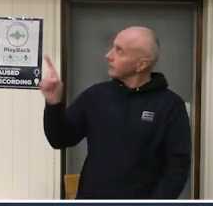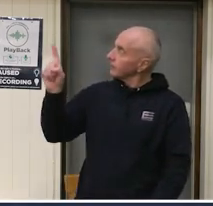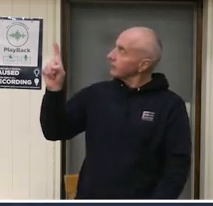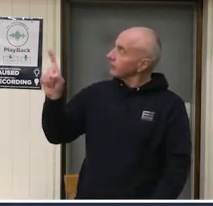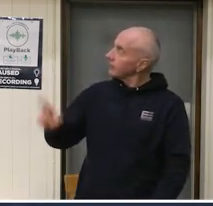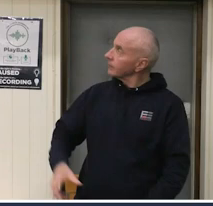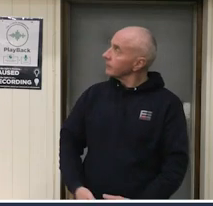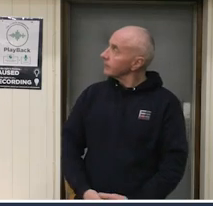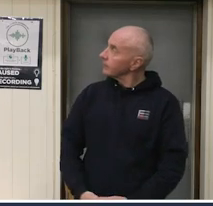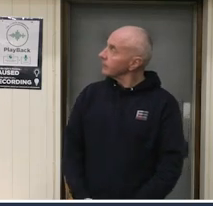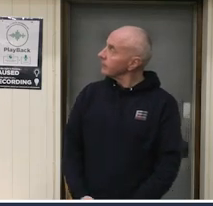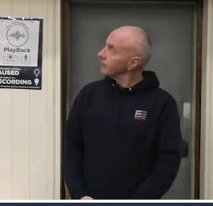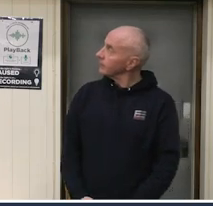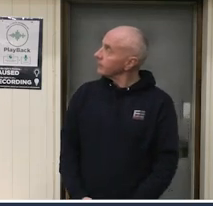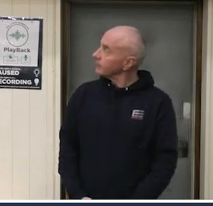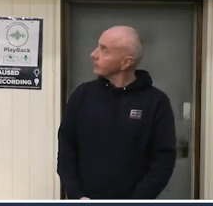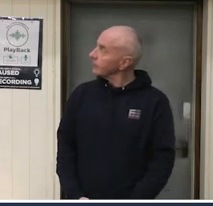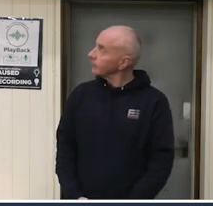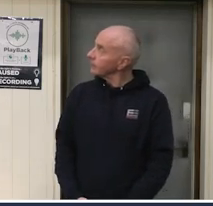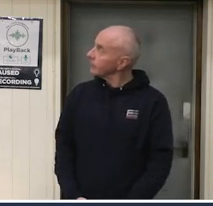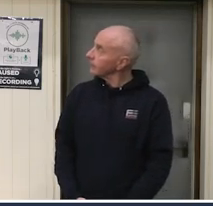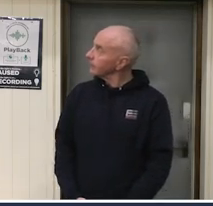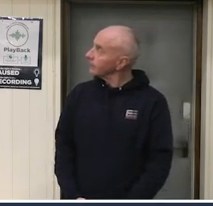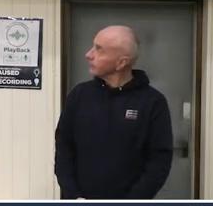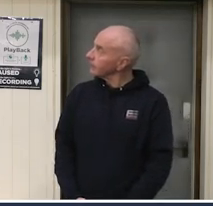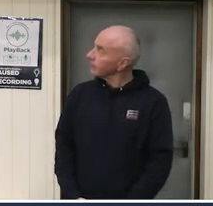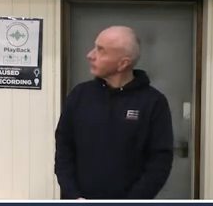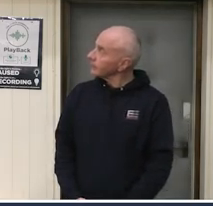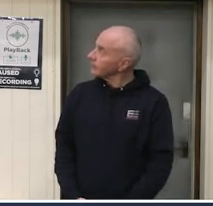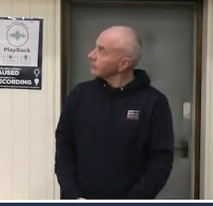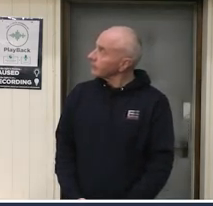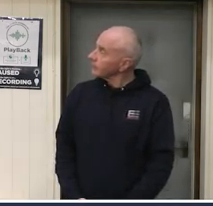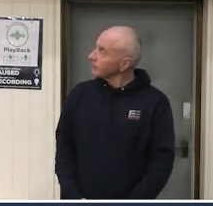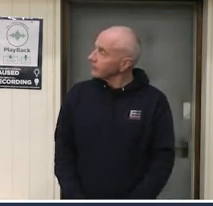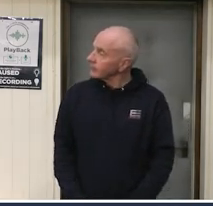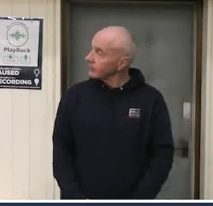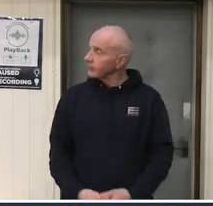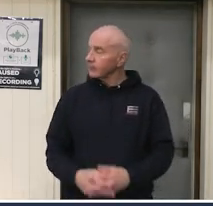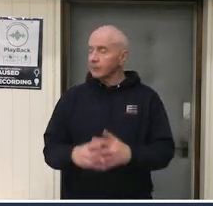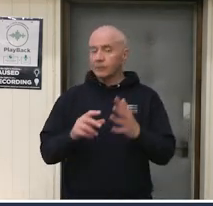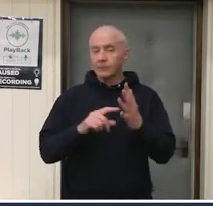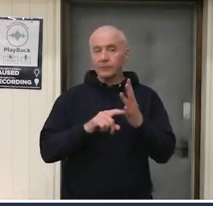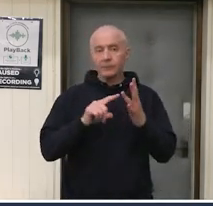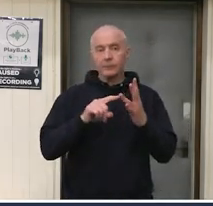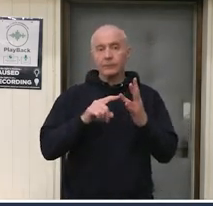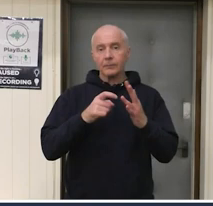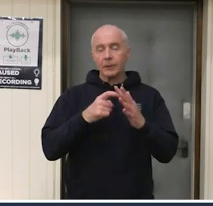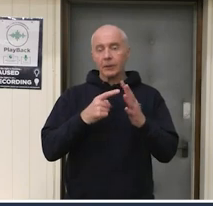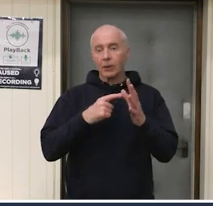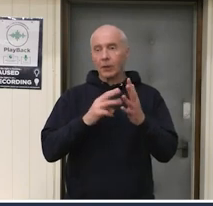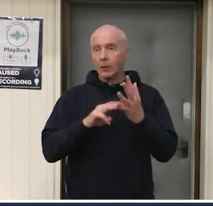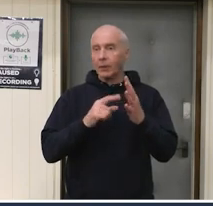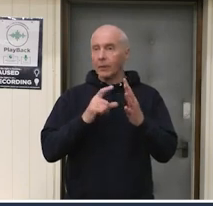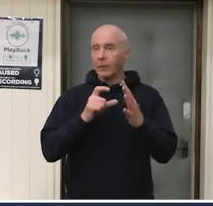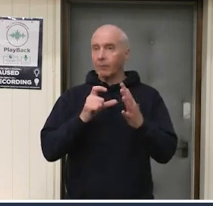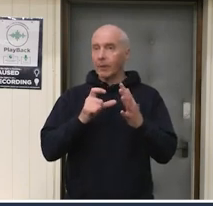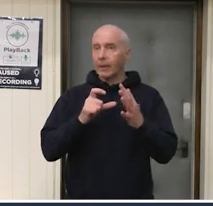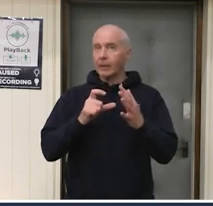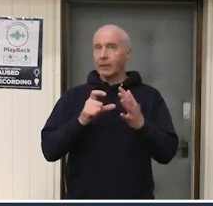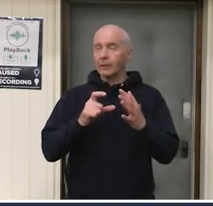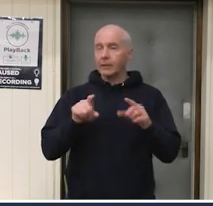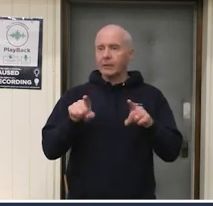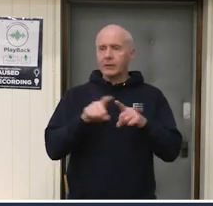here is what's called a tokamak. So it's essentially